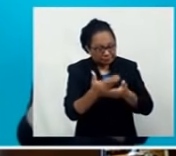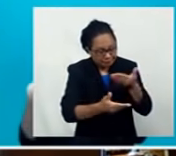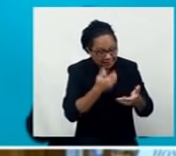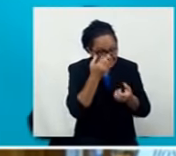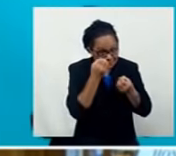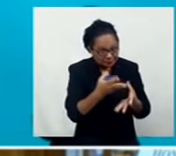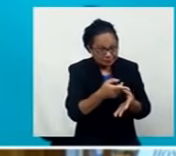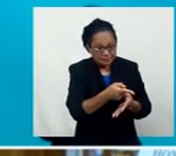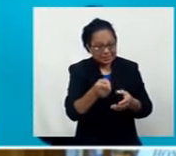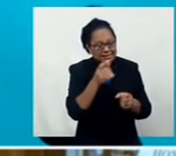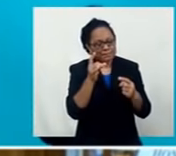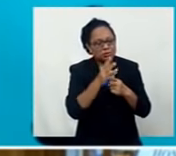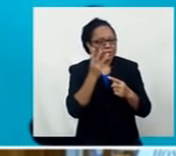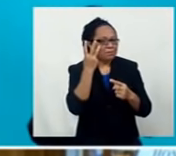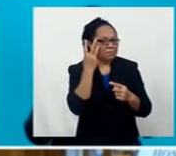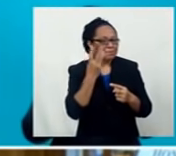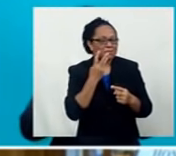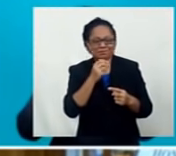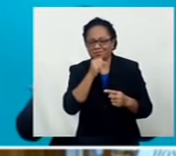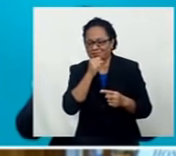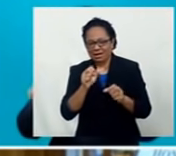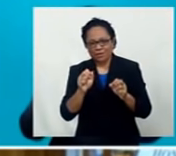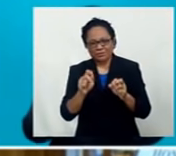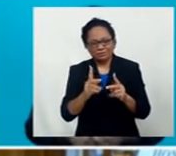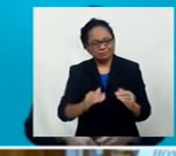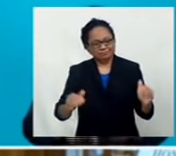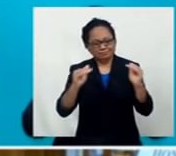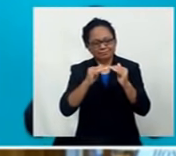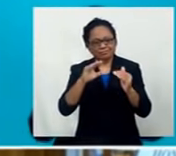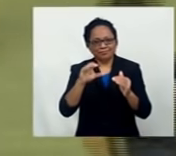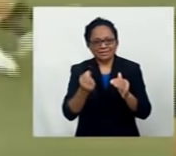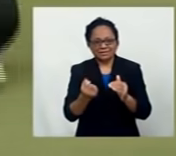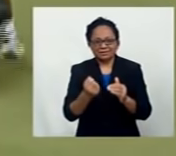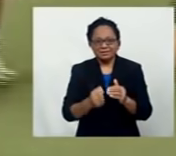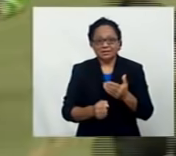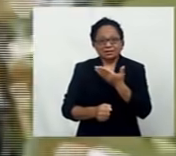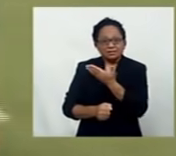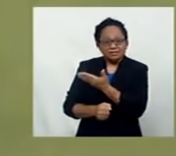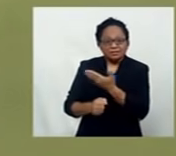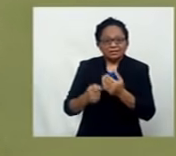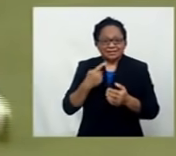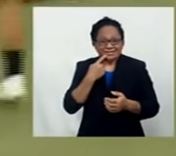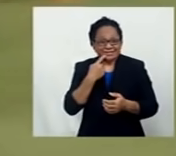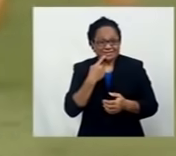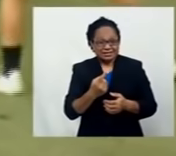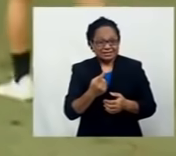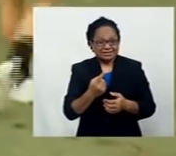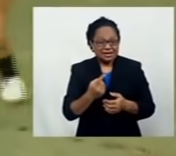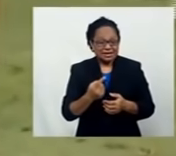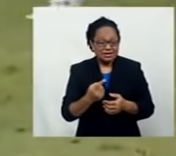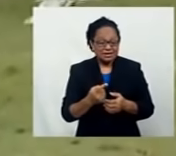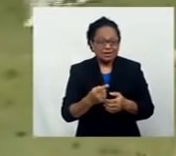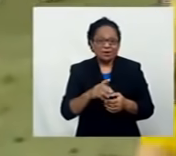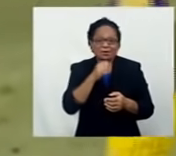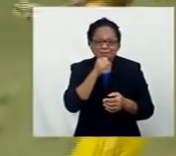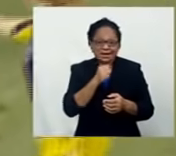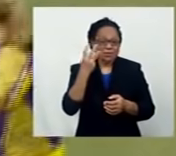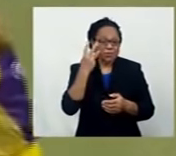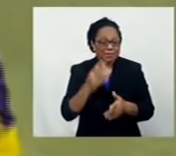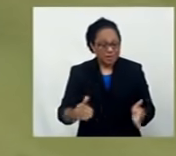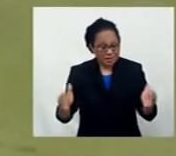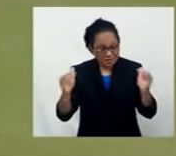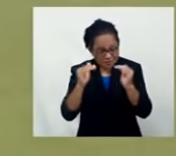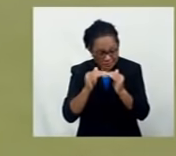programs. Gerengari Tembua says establishing an equal playing field for men and women does not only apply to athletes, but it